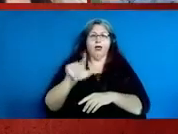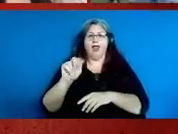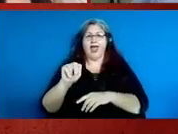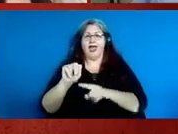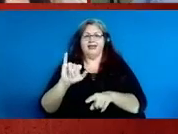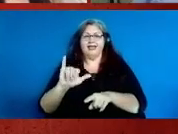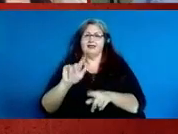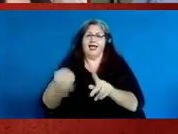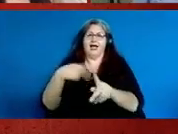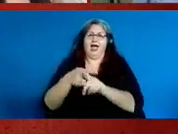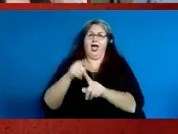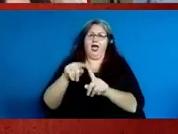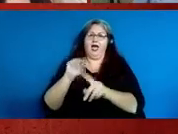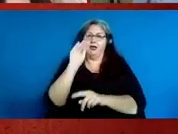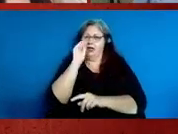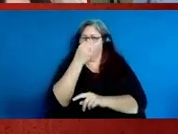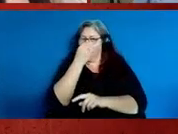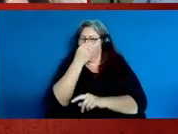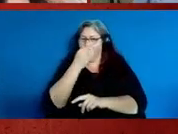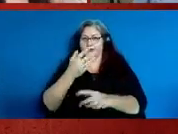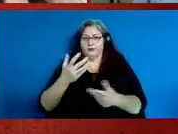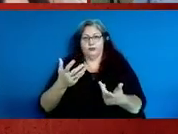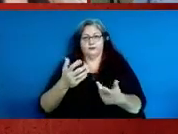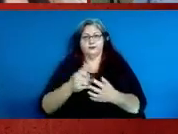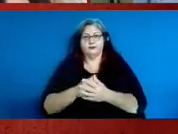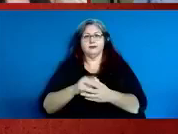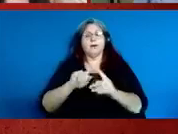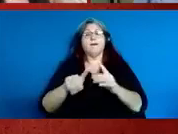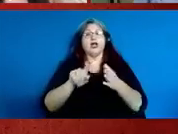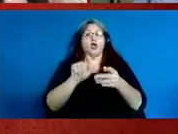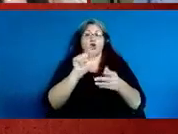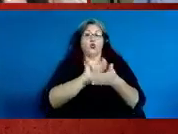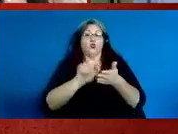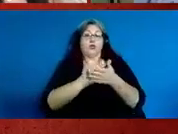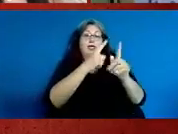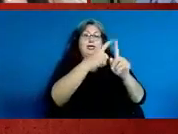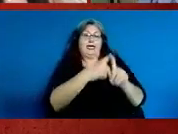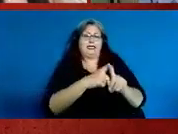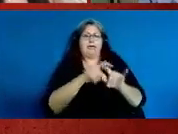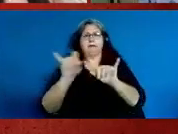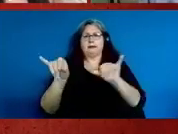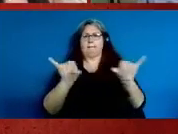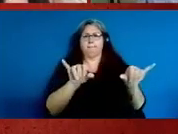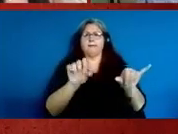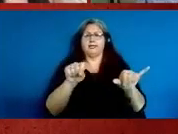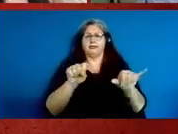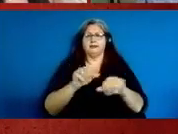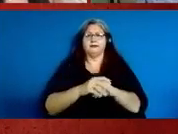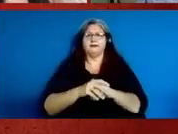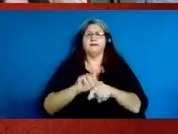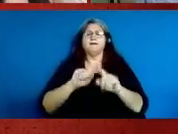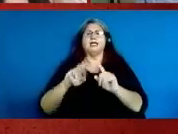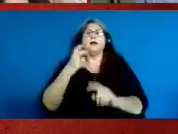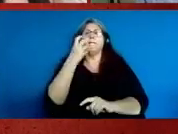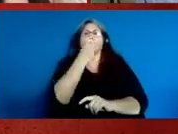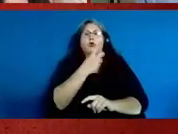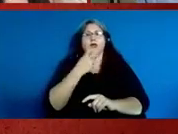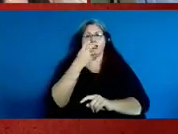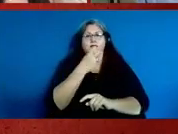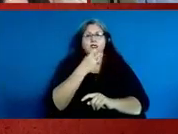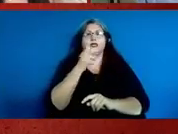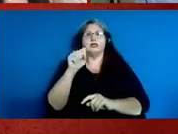flower. So. Yeah. The written language is the same. Yeah. Yeah, it's just the pronunciation